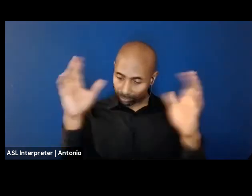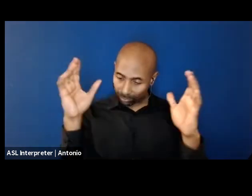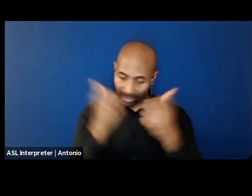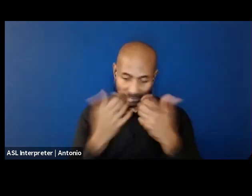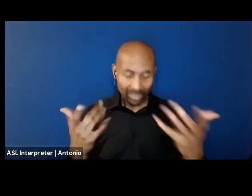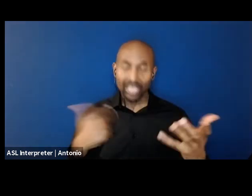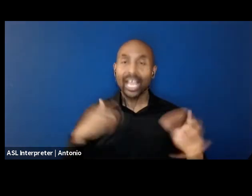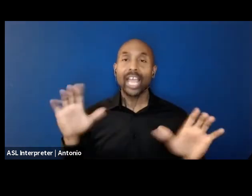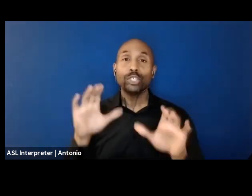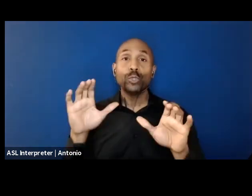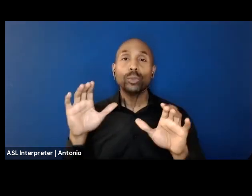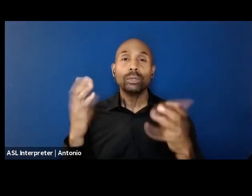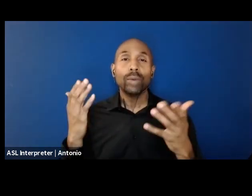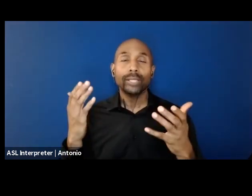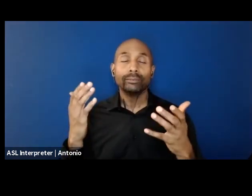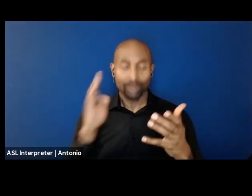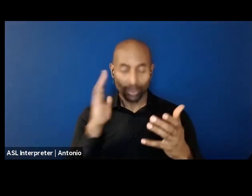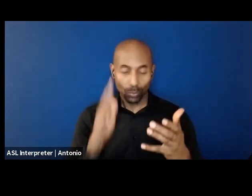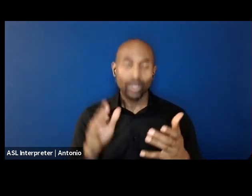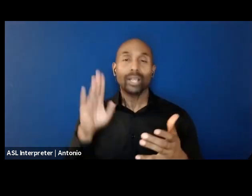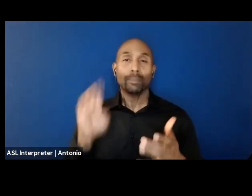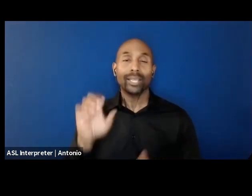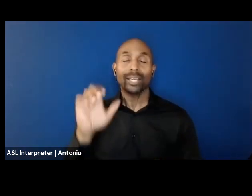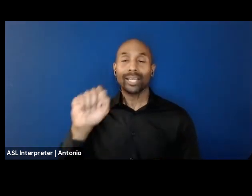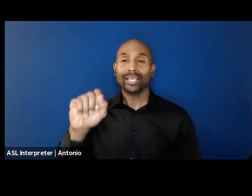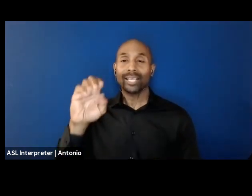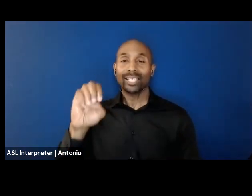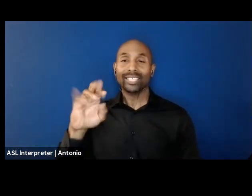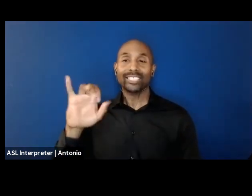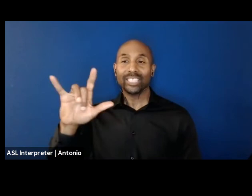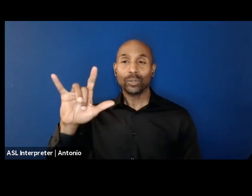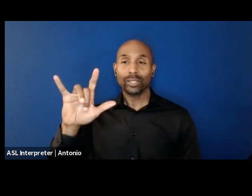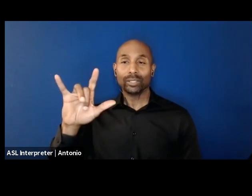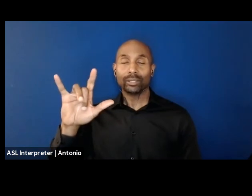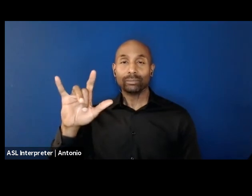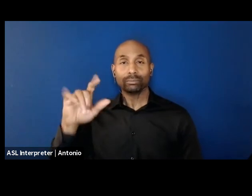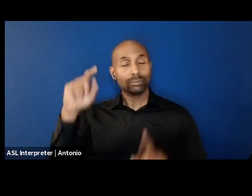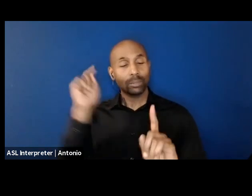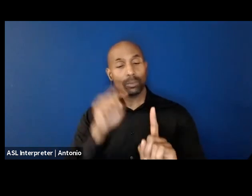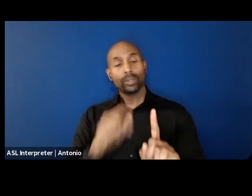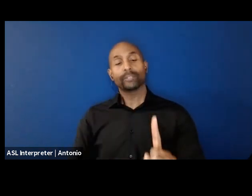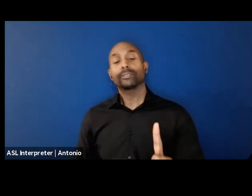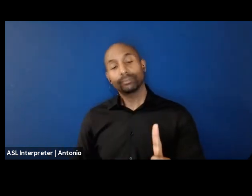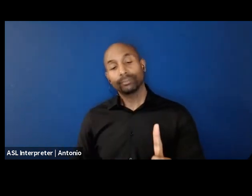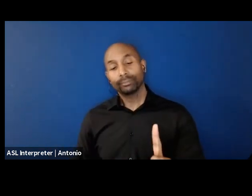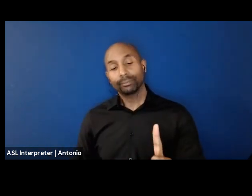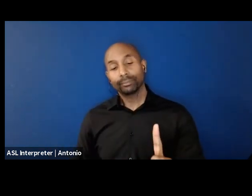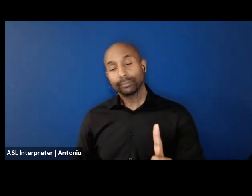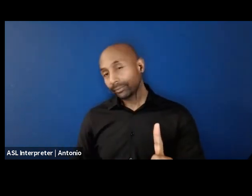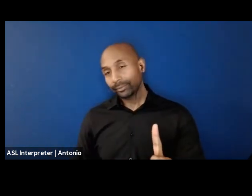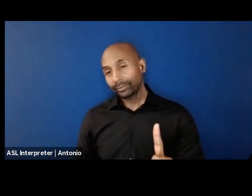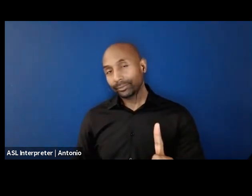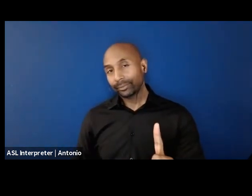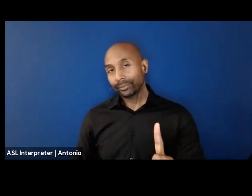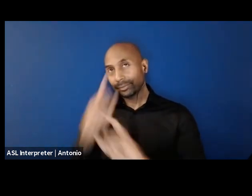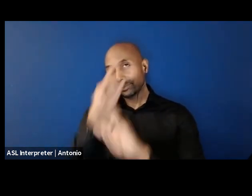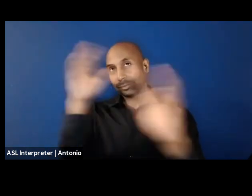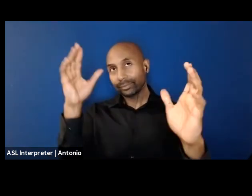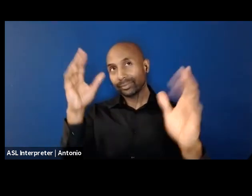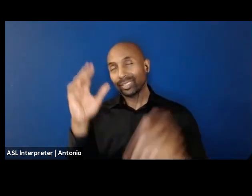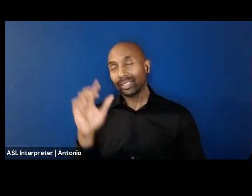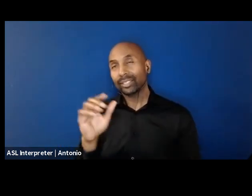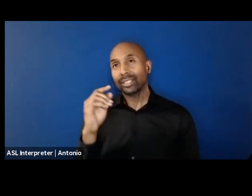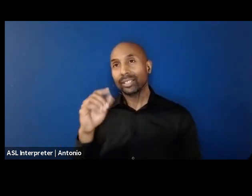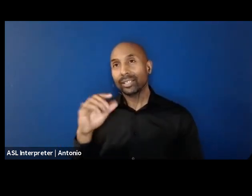whispered from afar, but even so, audibly. Seriality is futurity's ghost come back to haunt.